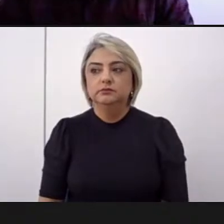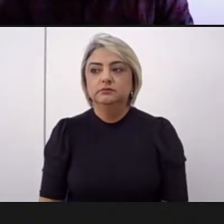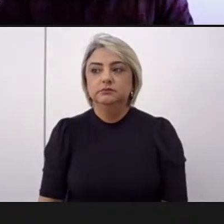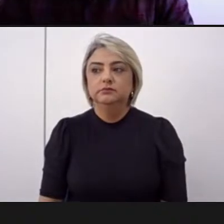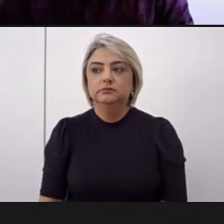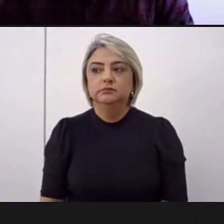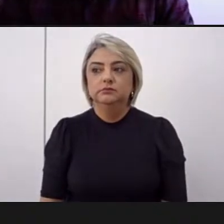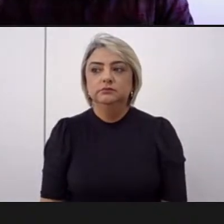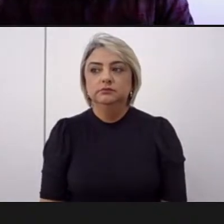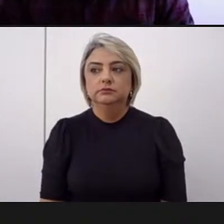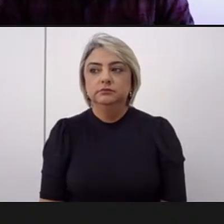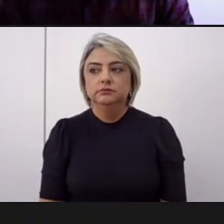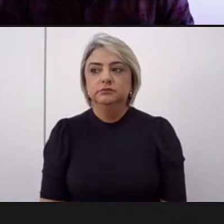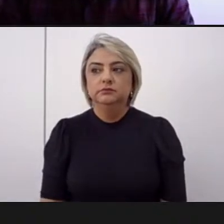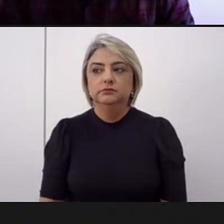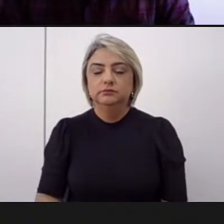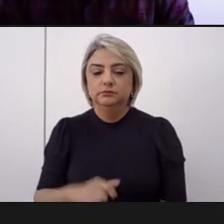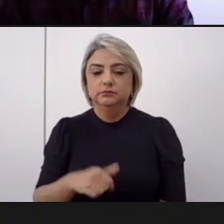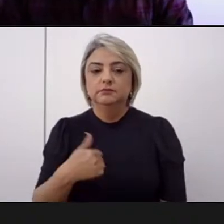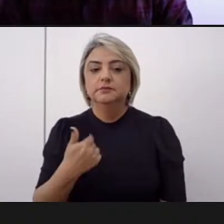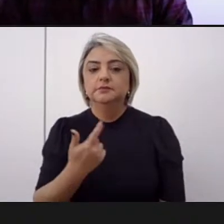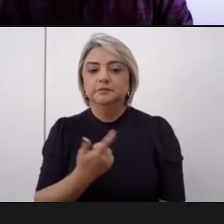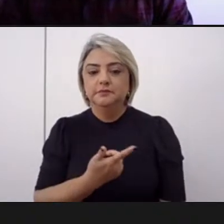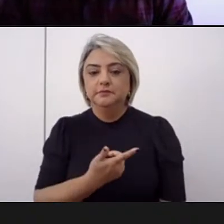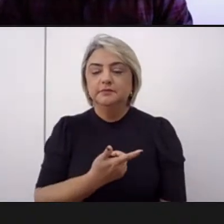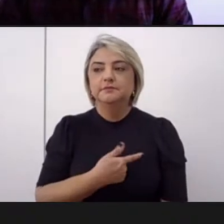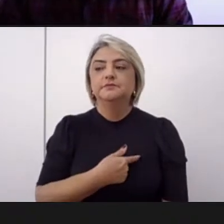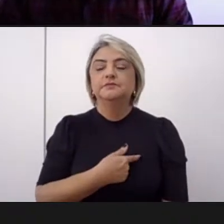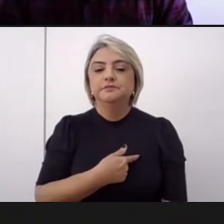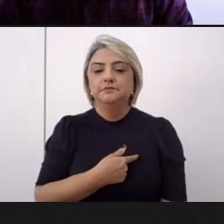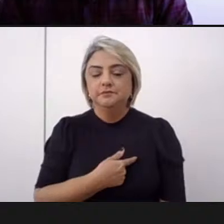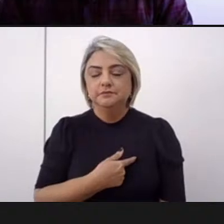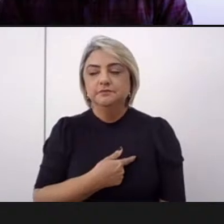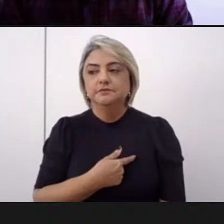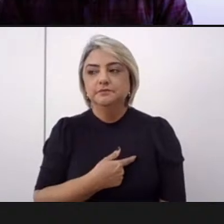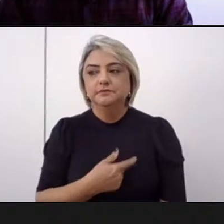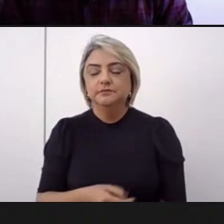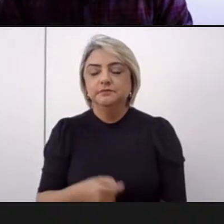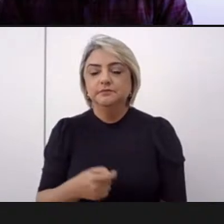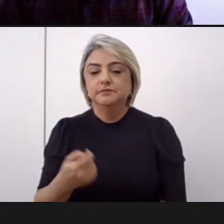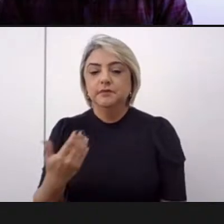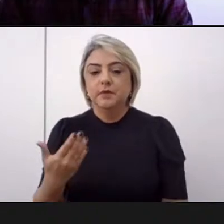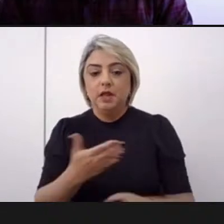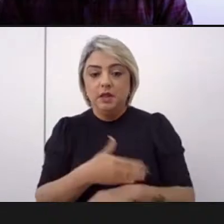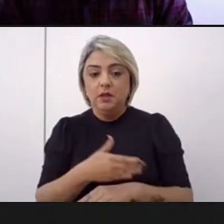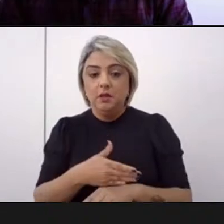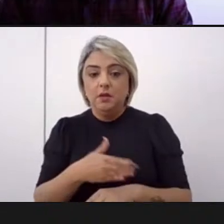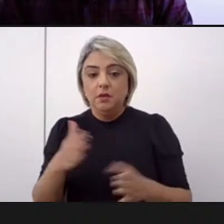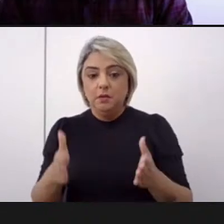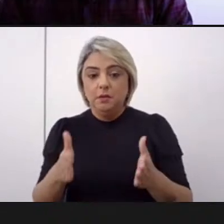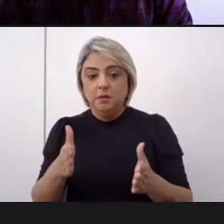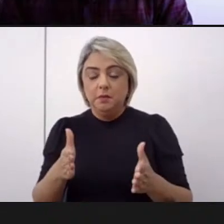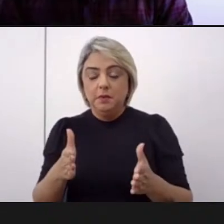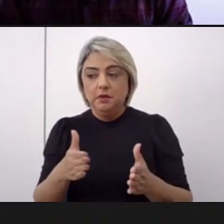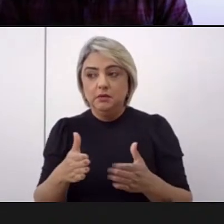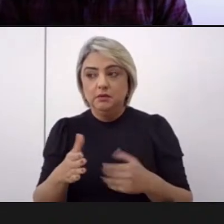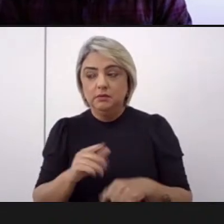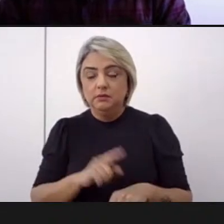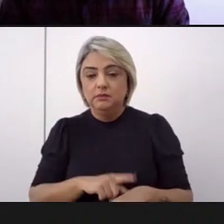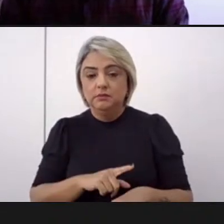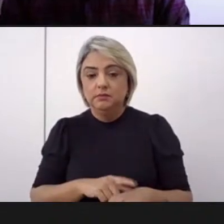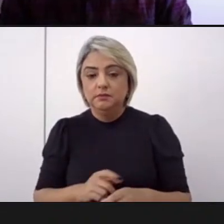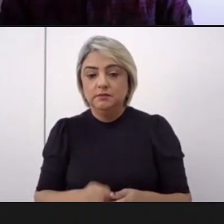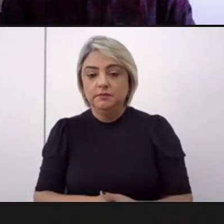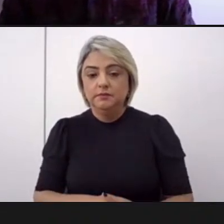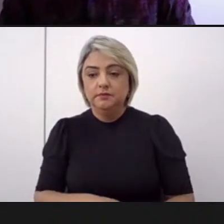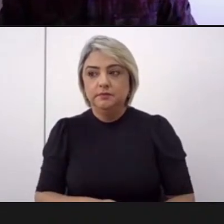was called at the time Stéphane Le Foll, and he was instrumental